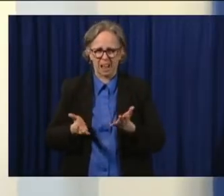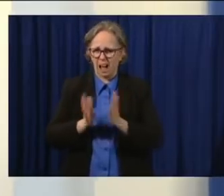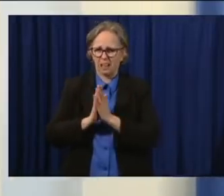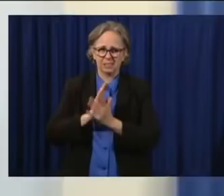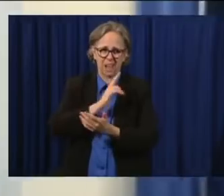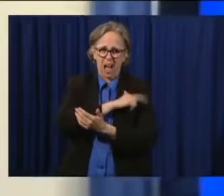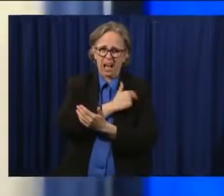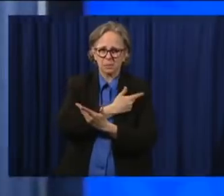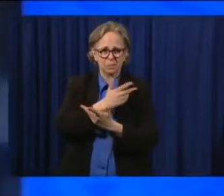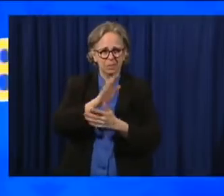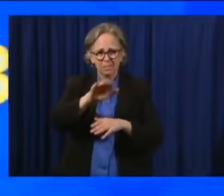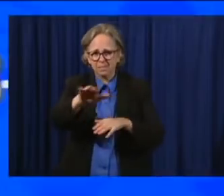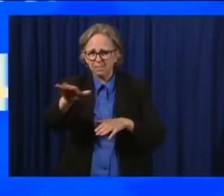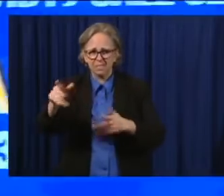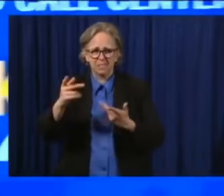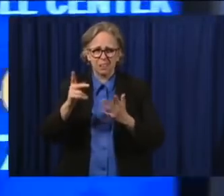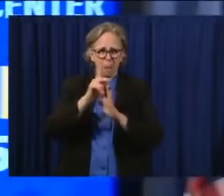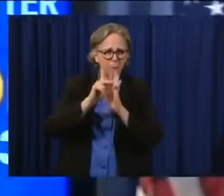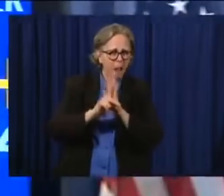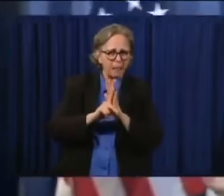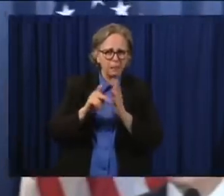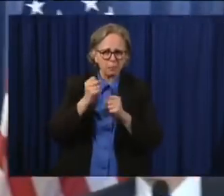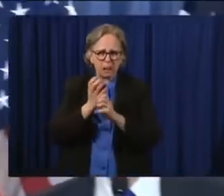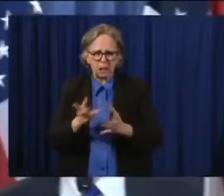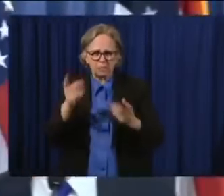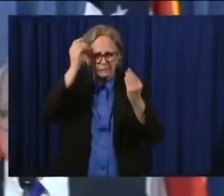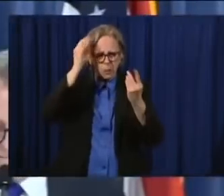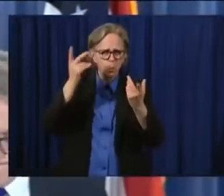policies. Thank you.